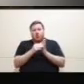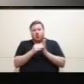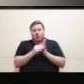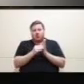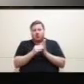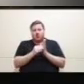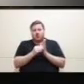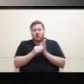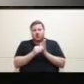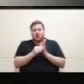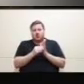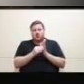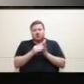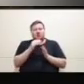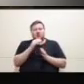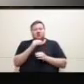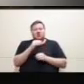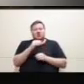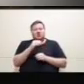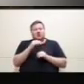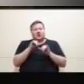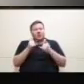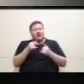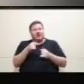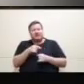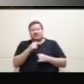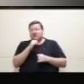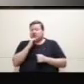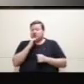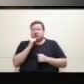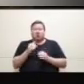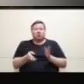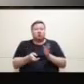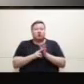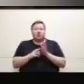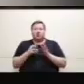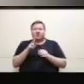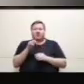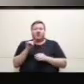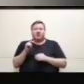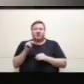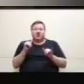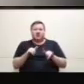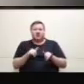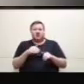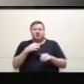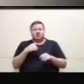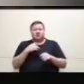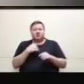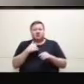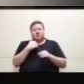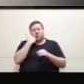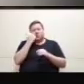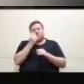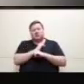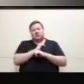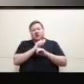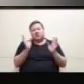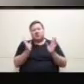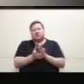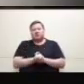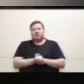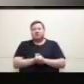not being registered for VAT? So I want to get a clarity on that one. So, and